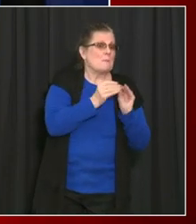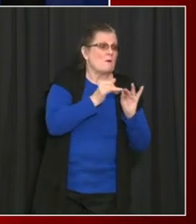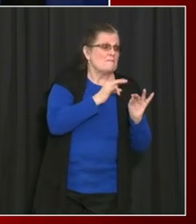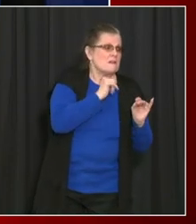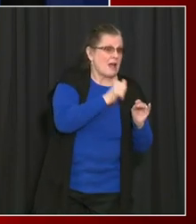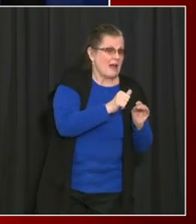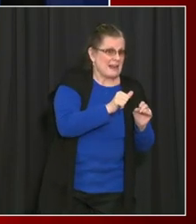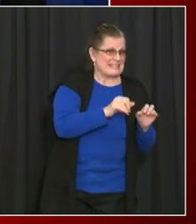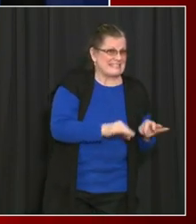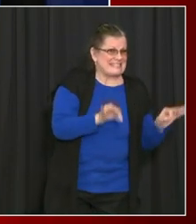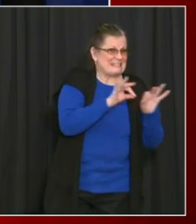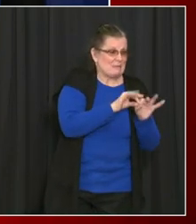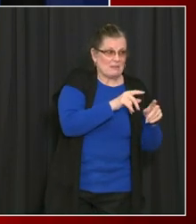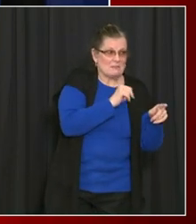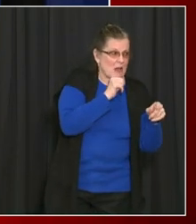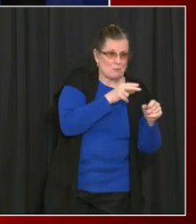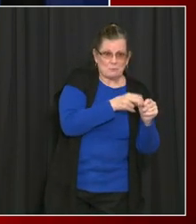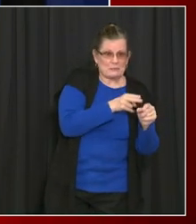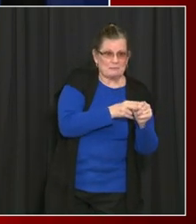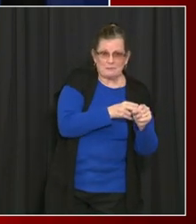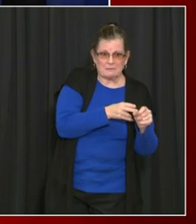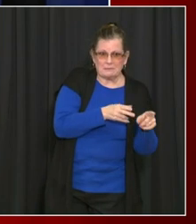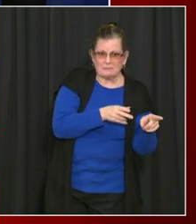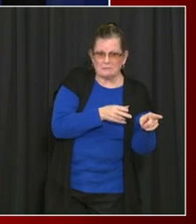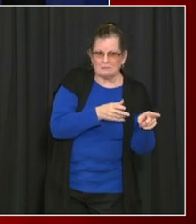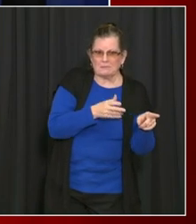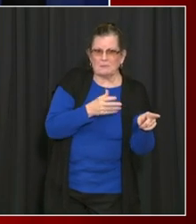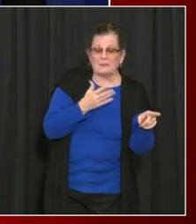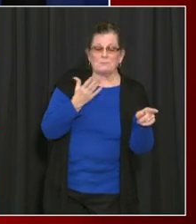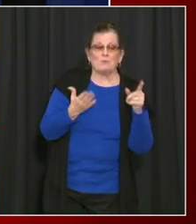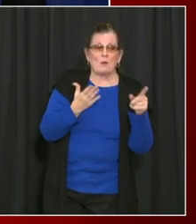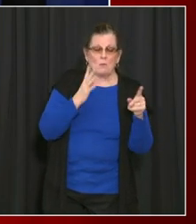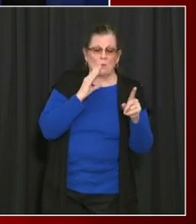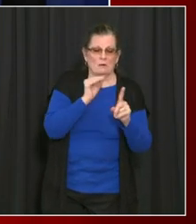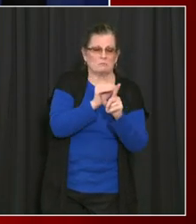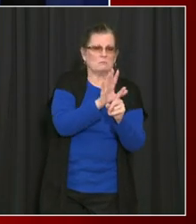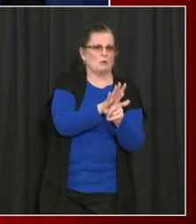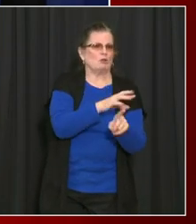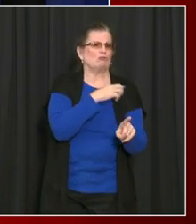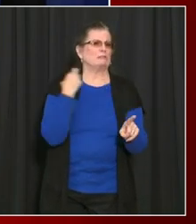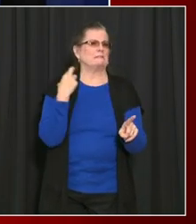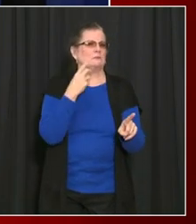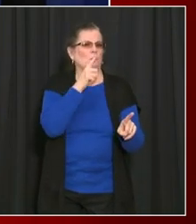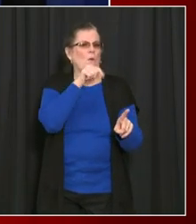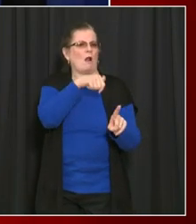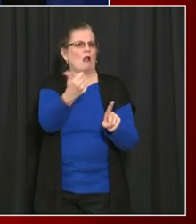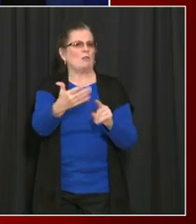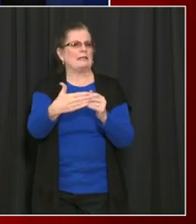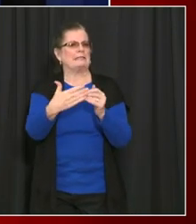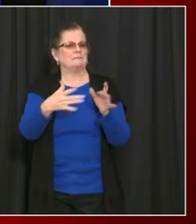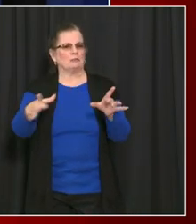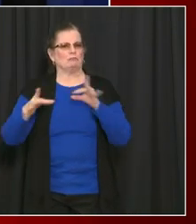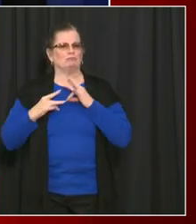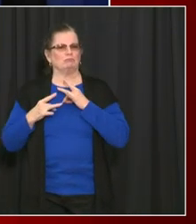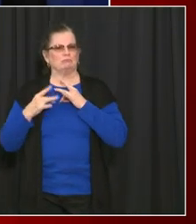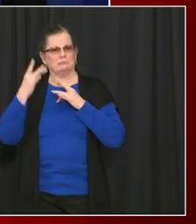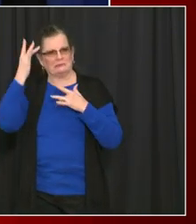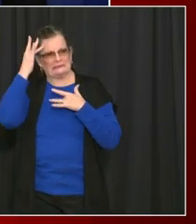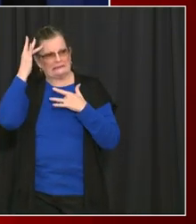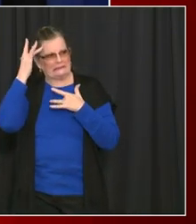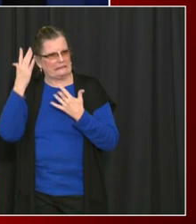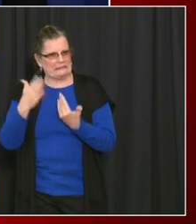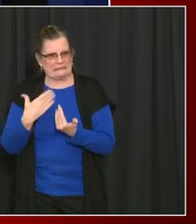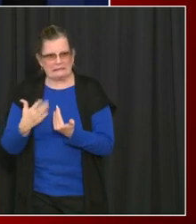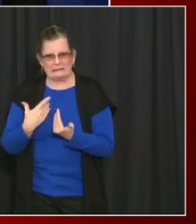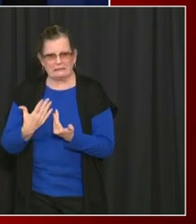you participate in may pose a risk to someone else who is part of a vulnerable population. And